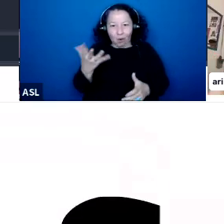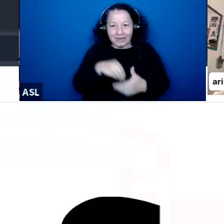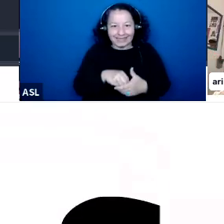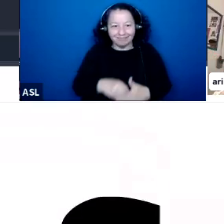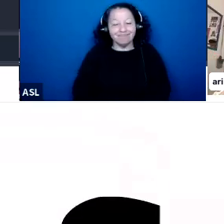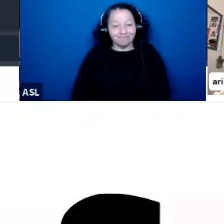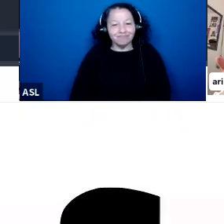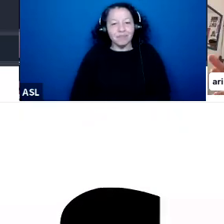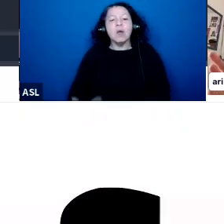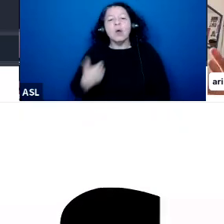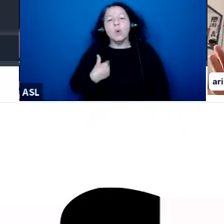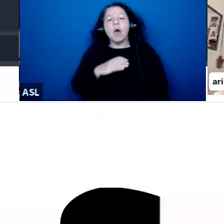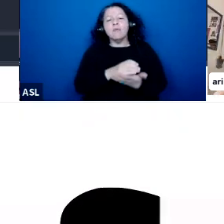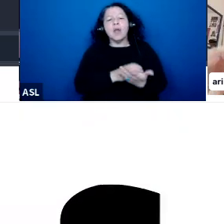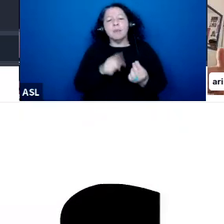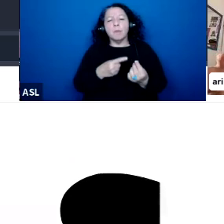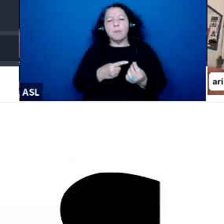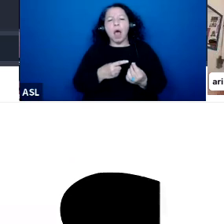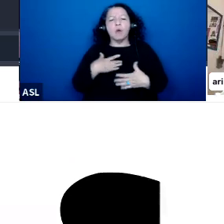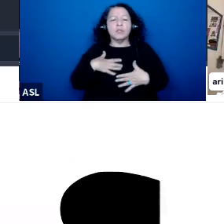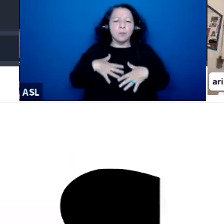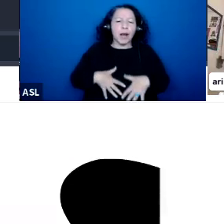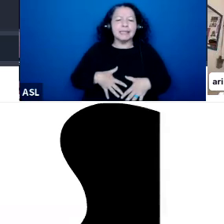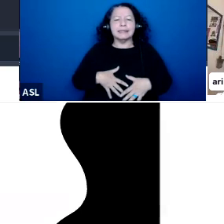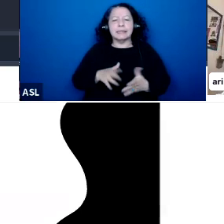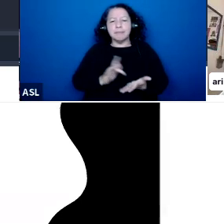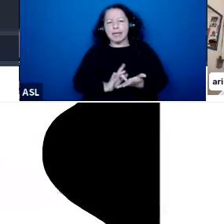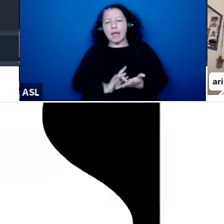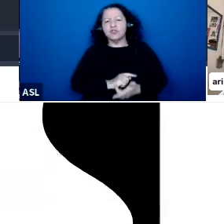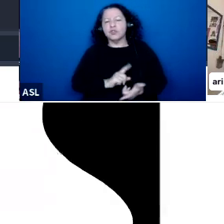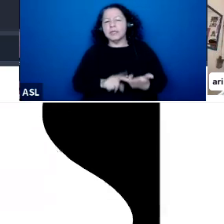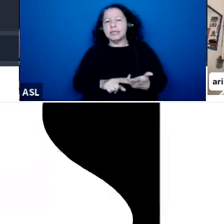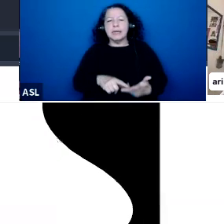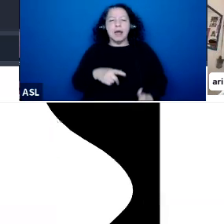Yeah, we also have a chapter about depressants,